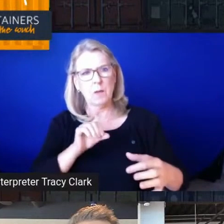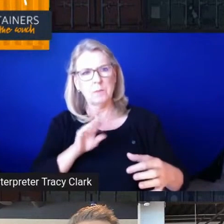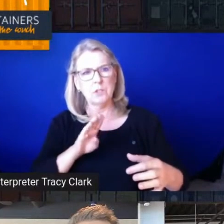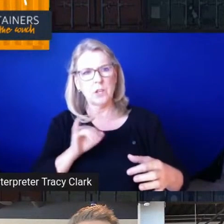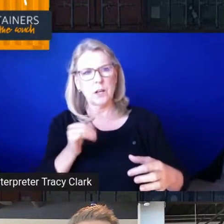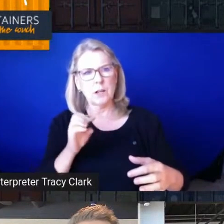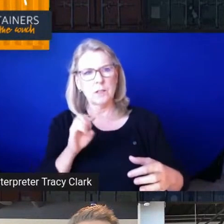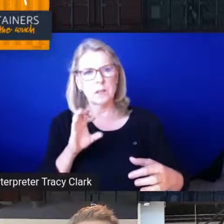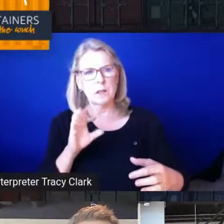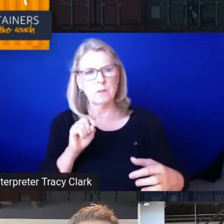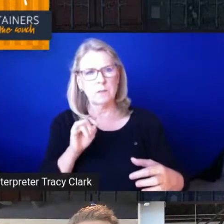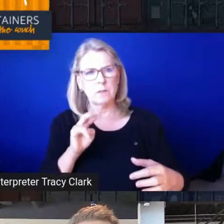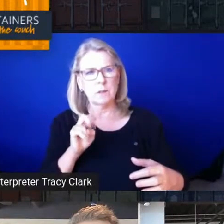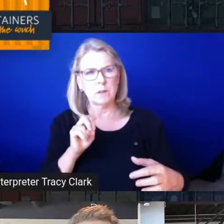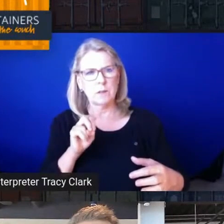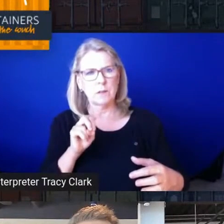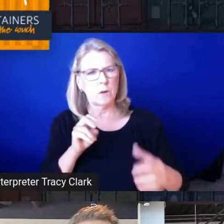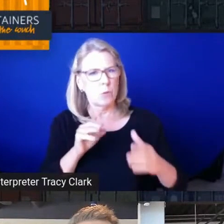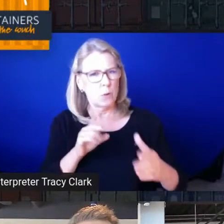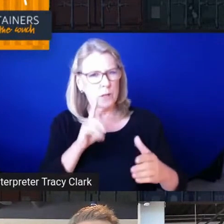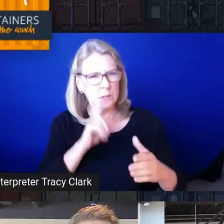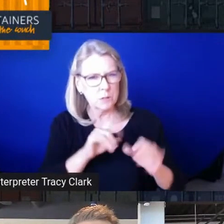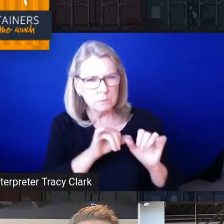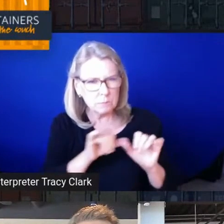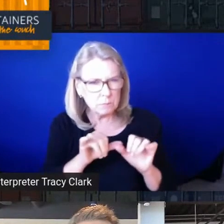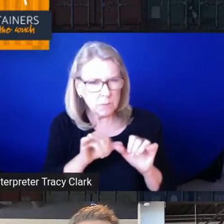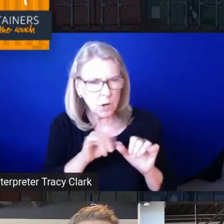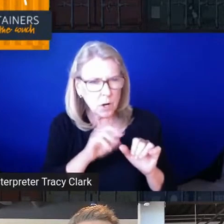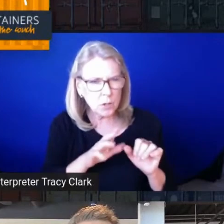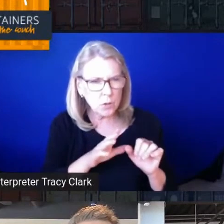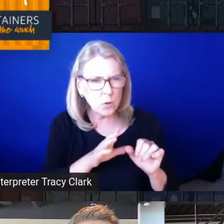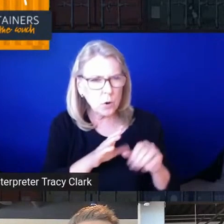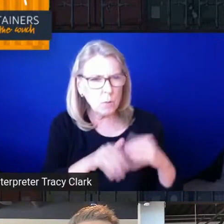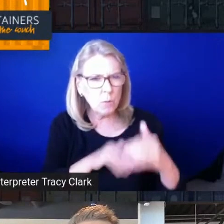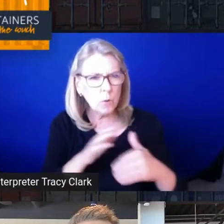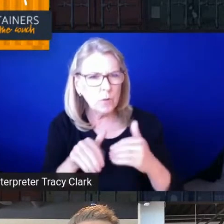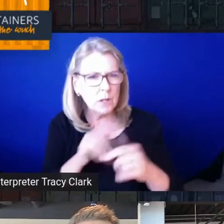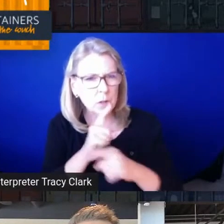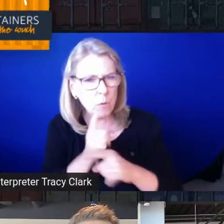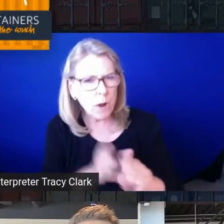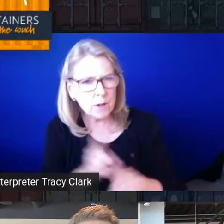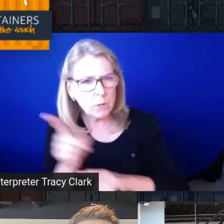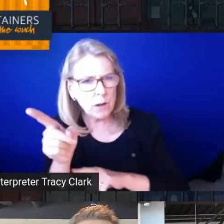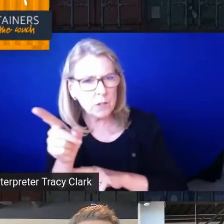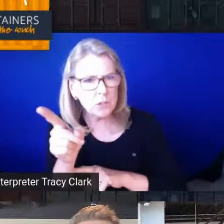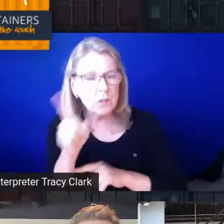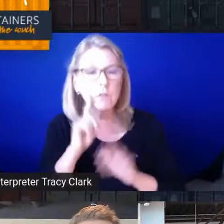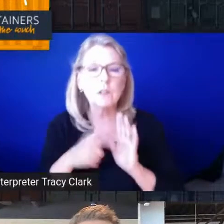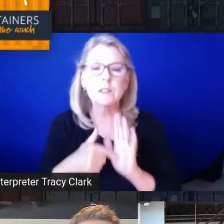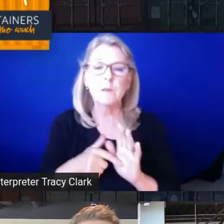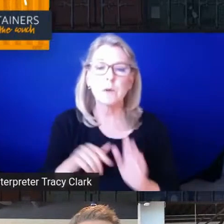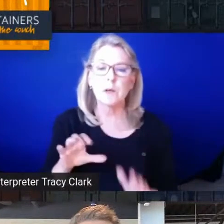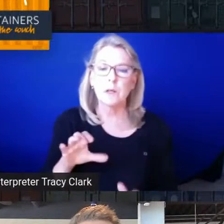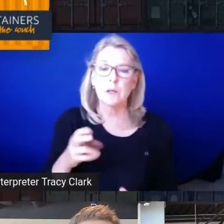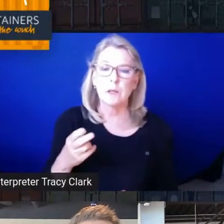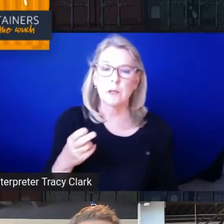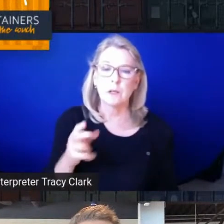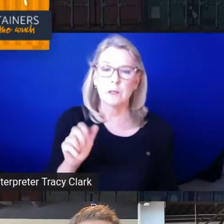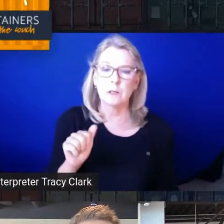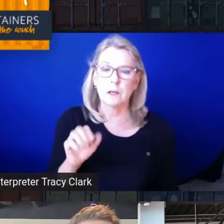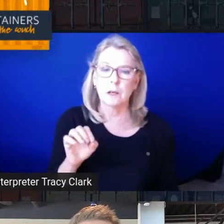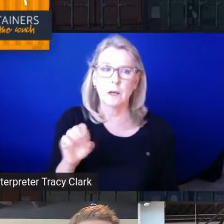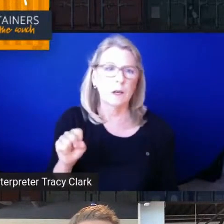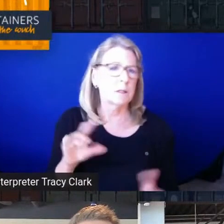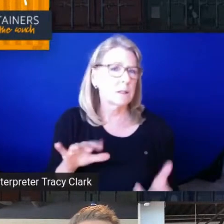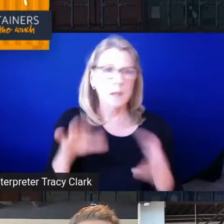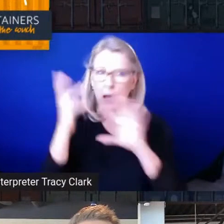in the right direction, right? Whether these experiments, because I think a lot, for example, when you talk about chaos, right, Duffy, a lot of people, I think,